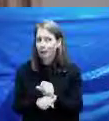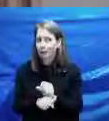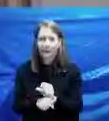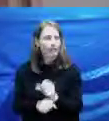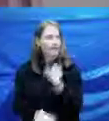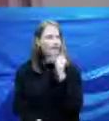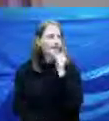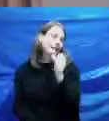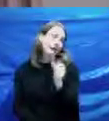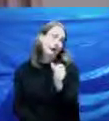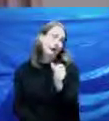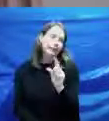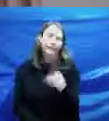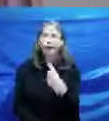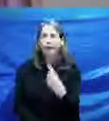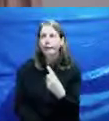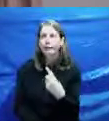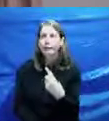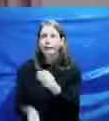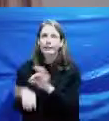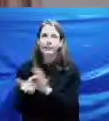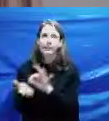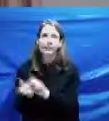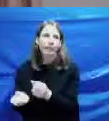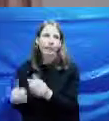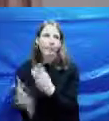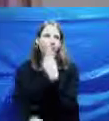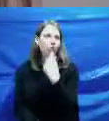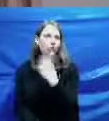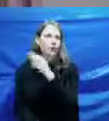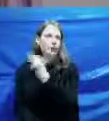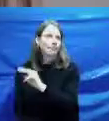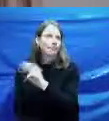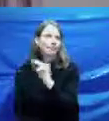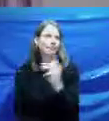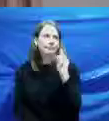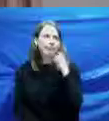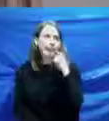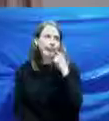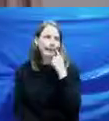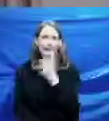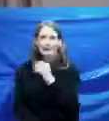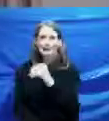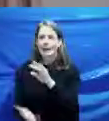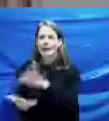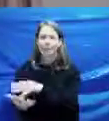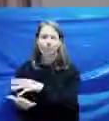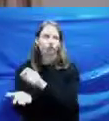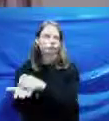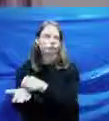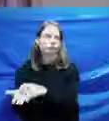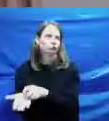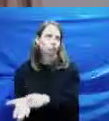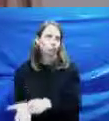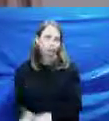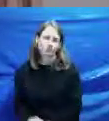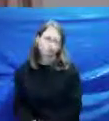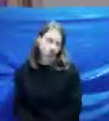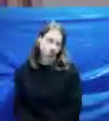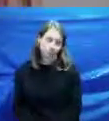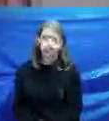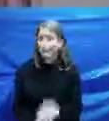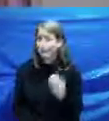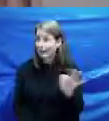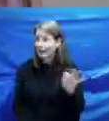the bag and chart that out. Because that's a typical lesson that if I know I'm getting observed, my kids are all going to be on task and they're all going to be happy